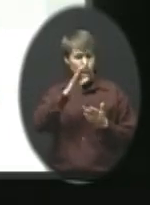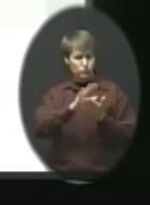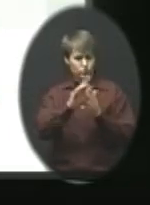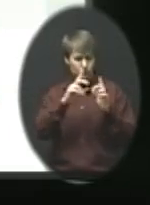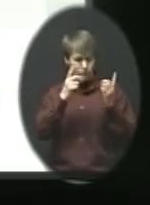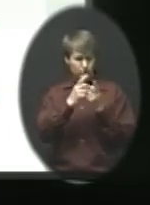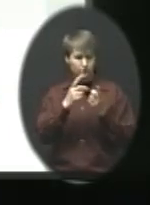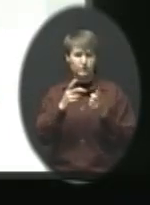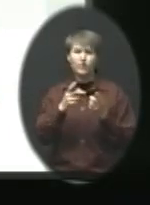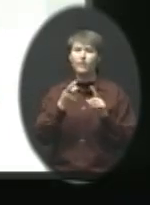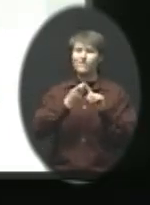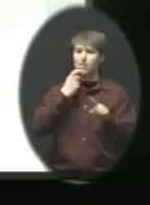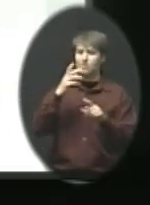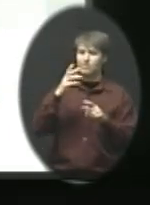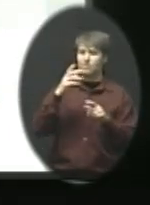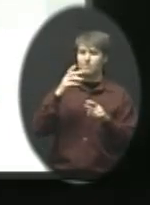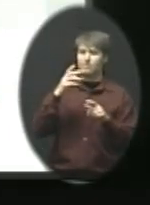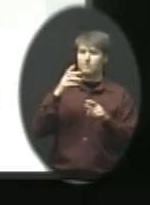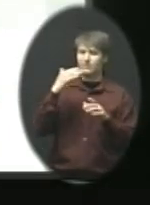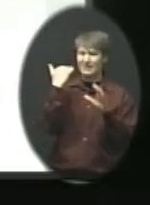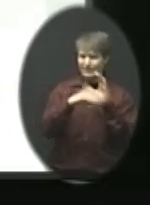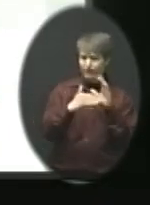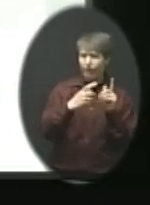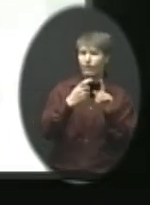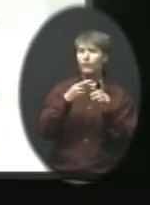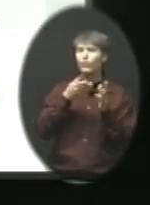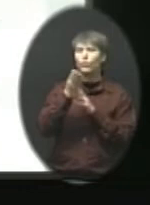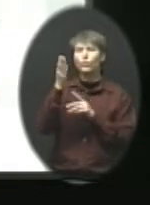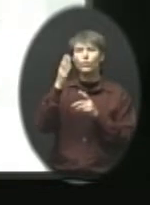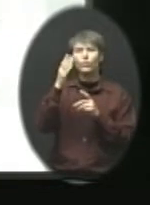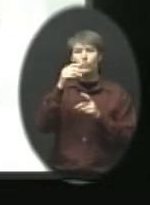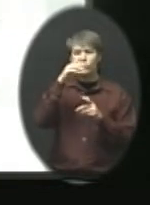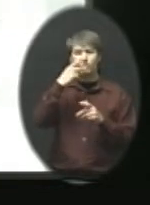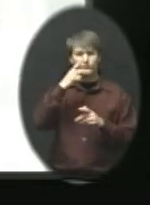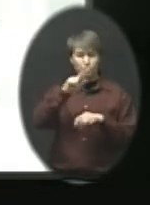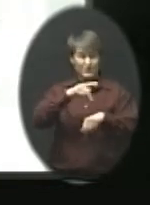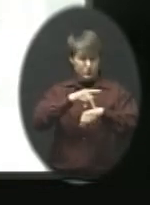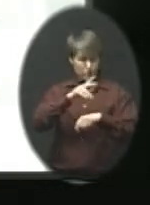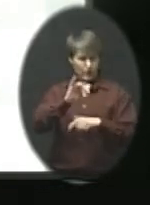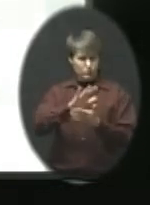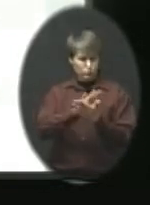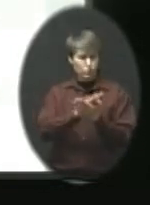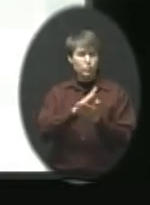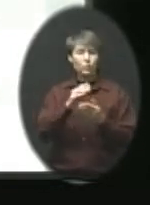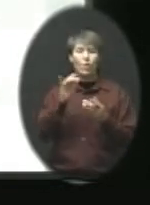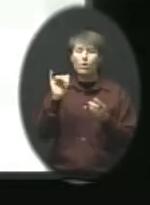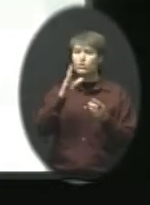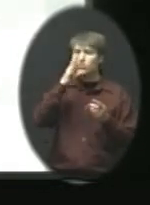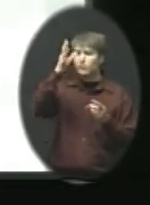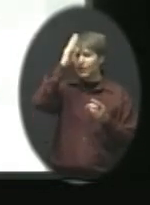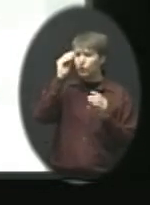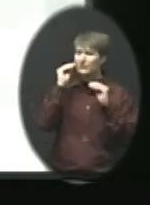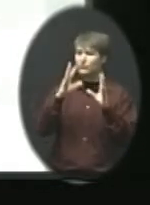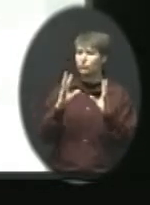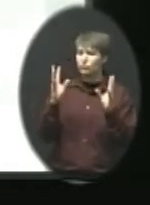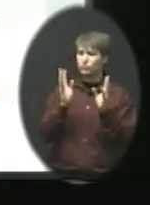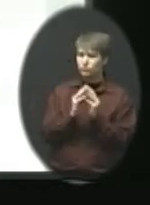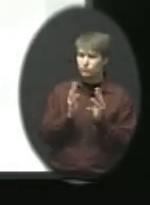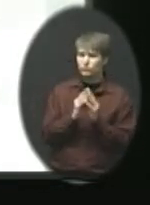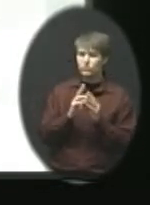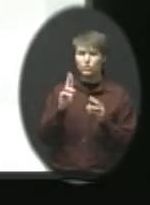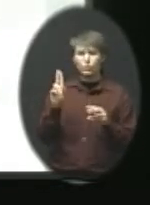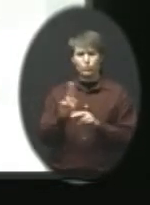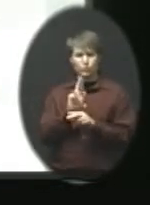the principal, and they use a variety of formats to share that, as well as a parent-teacher conference. We used actually a QR code this